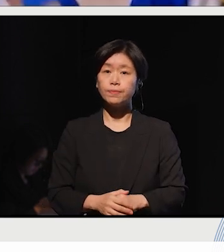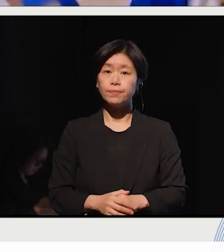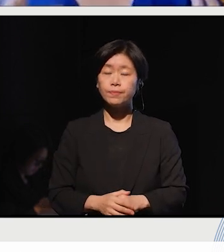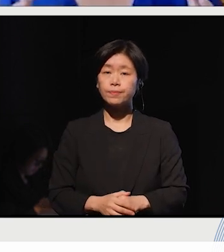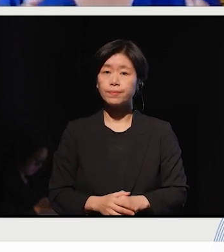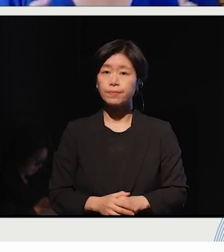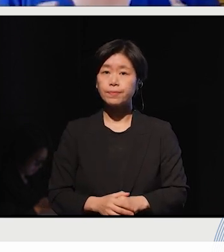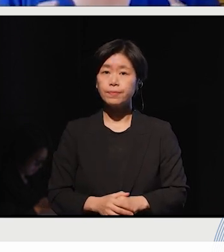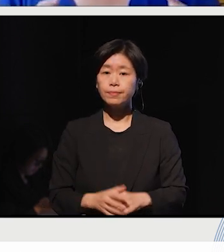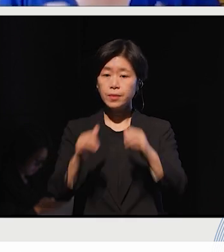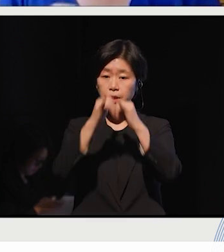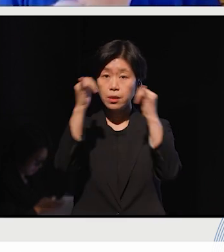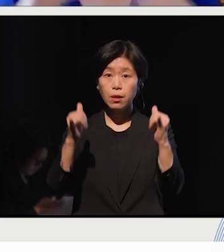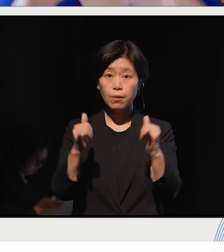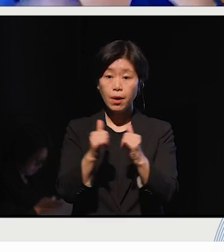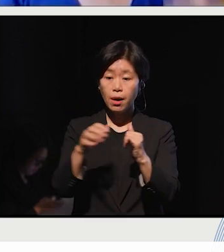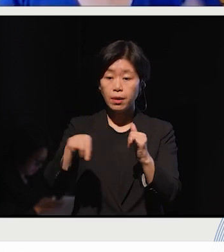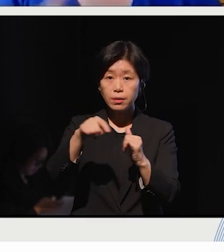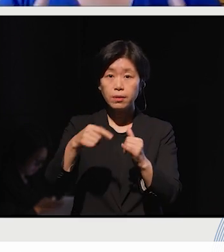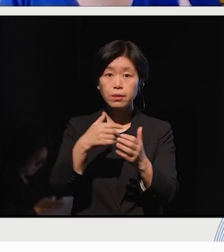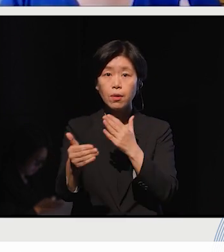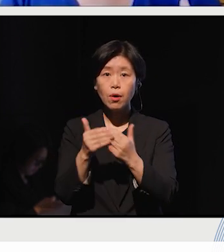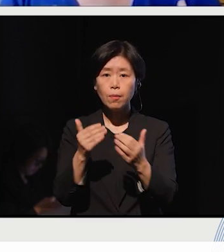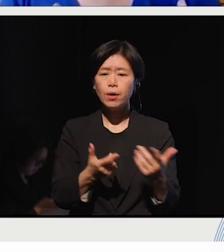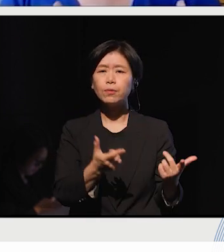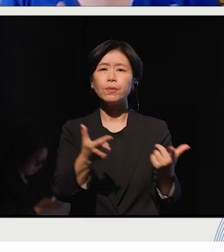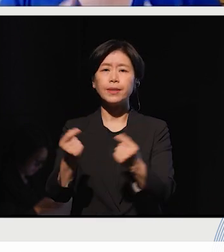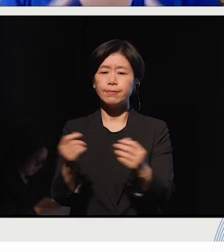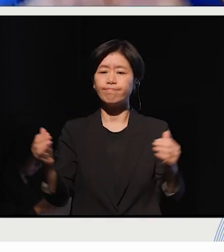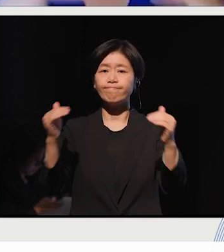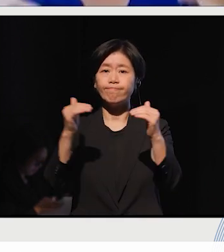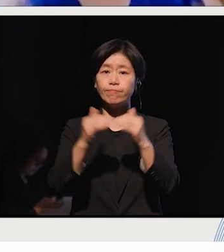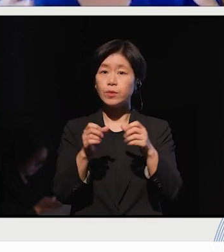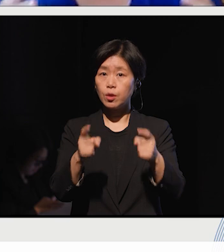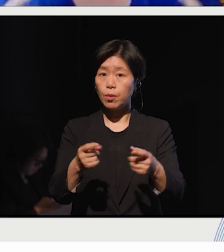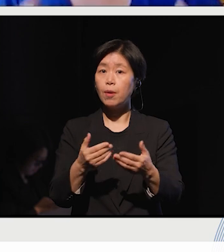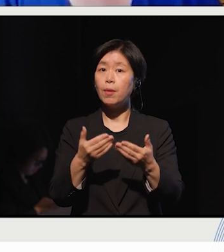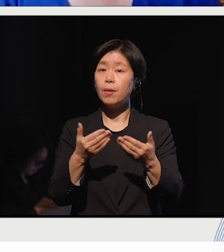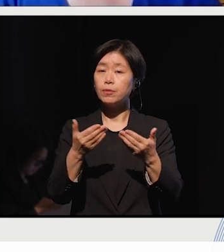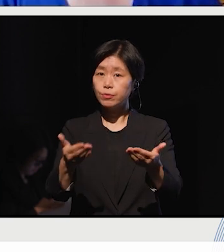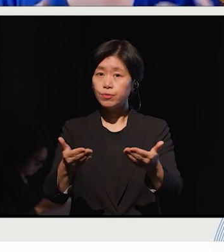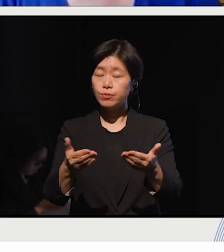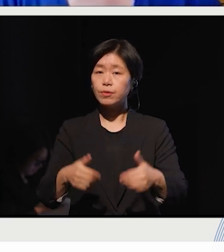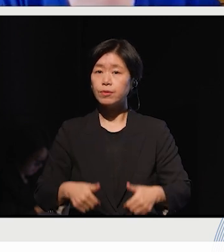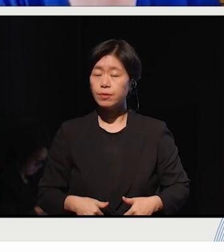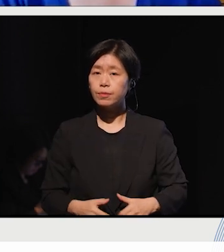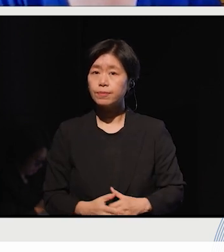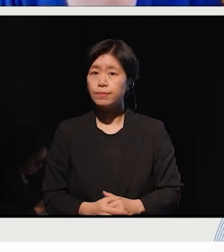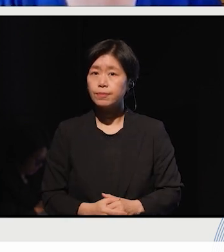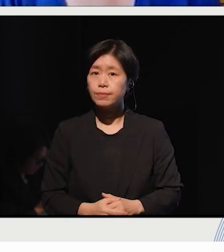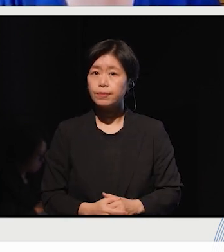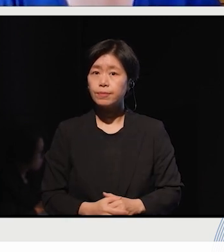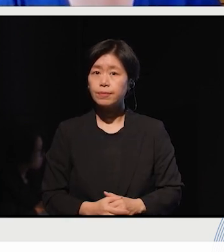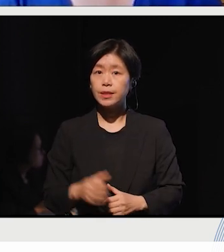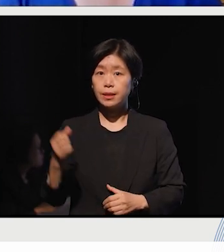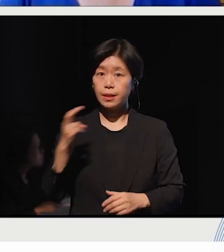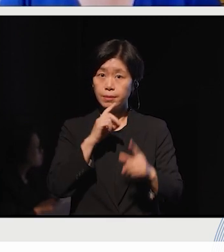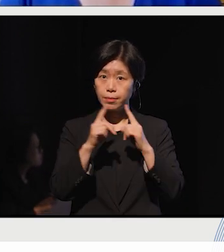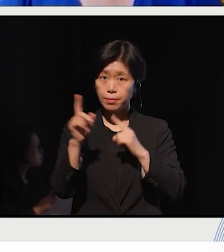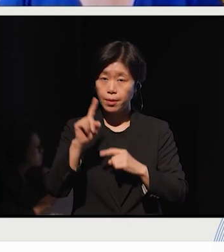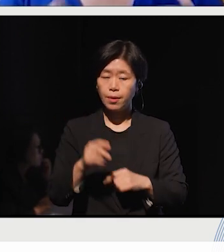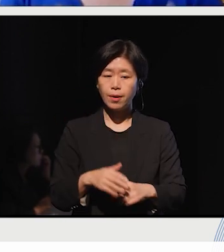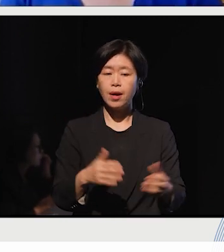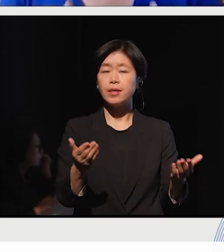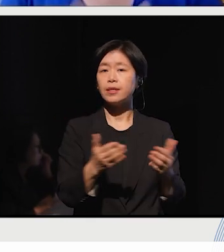this all boils down to is that as we are training our staff and doing our planning and preparing for